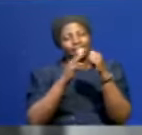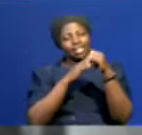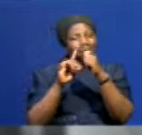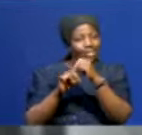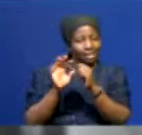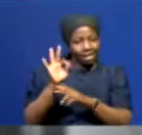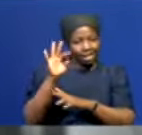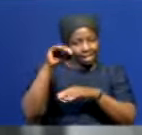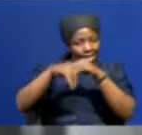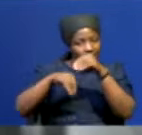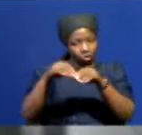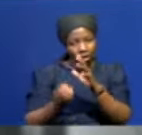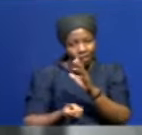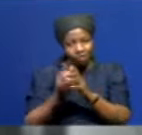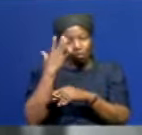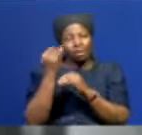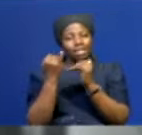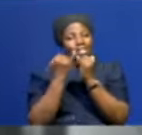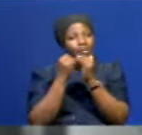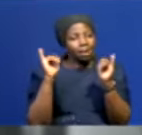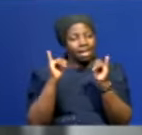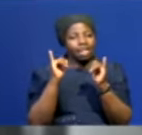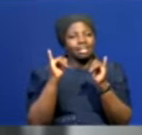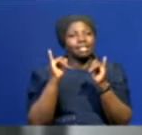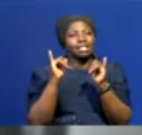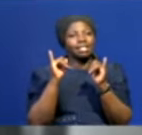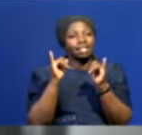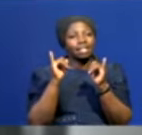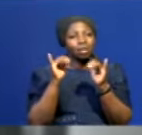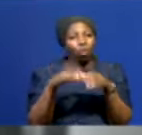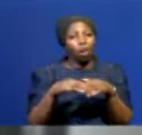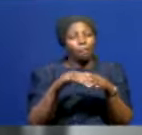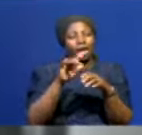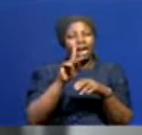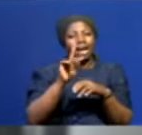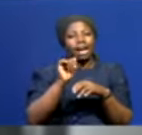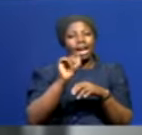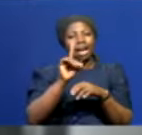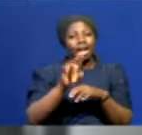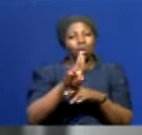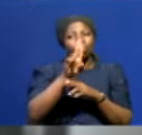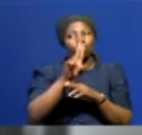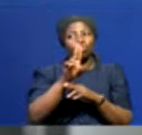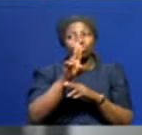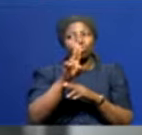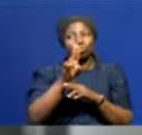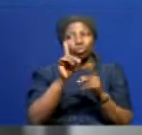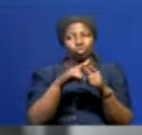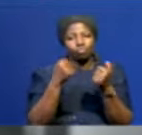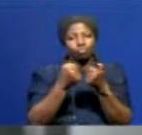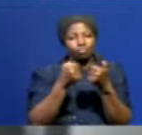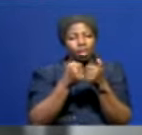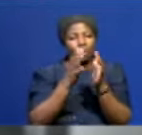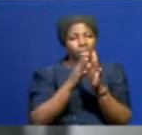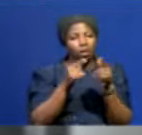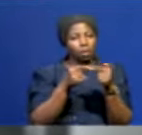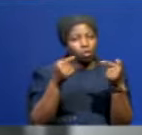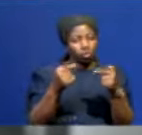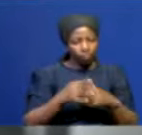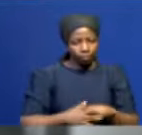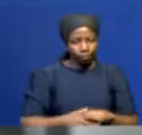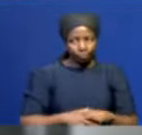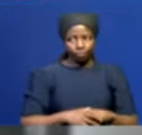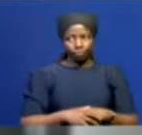elections and formed the independent movement as KADU took the opposition benches. KANU won the